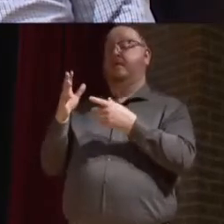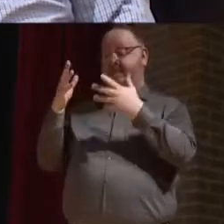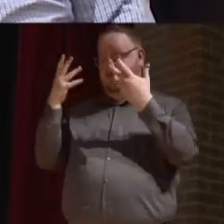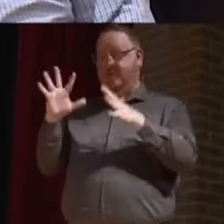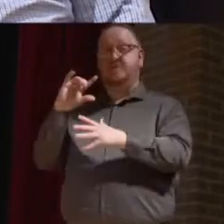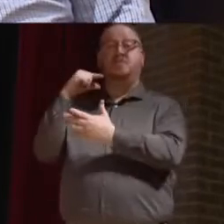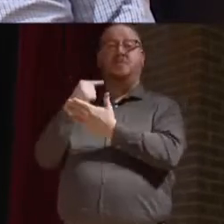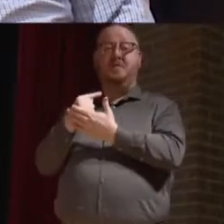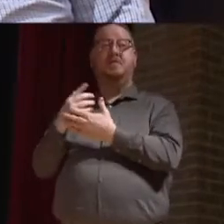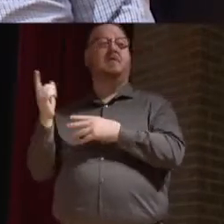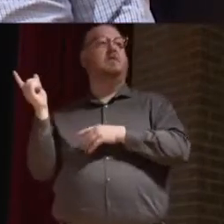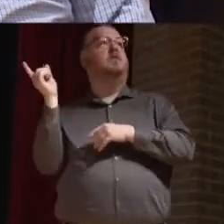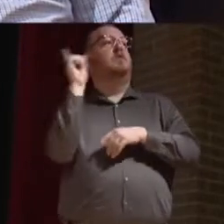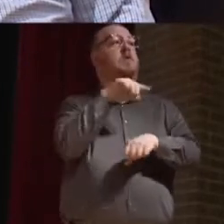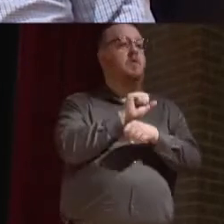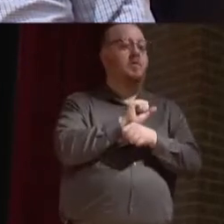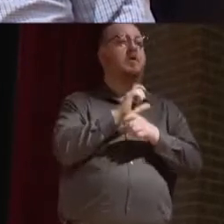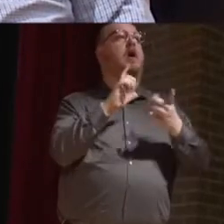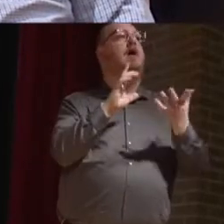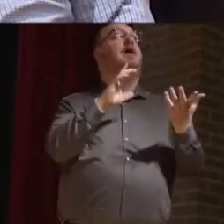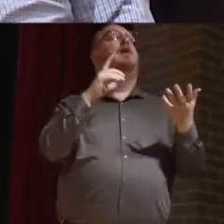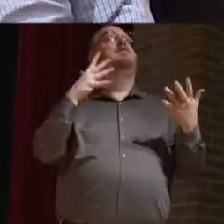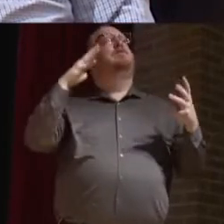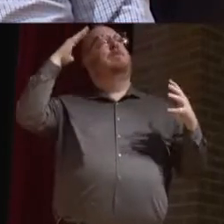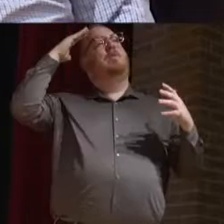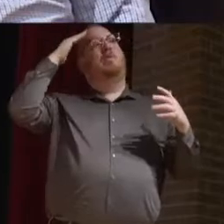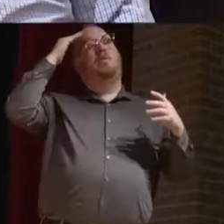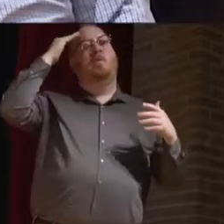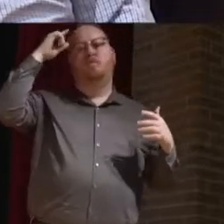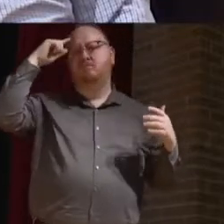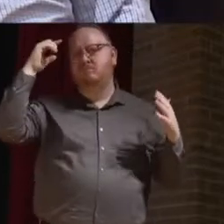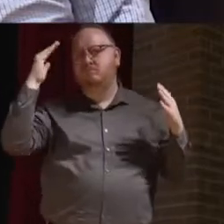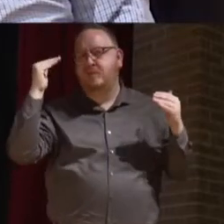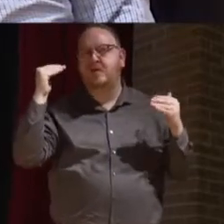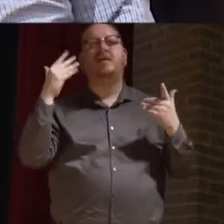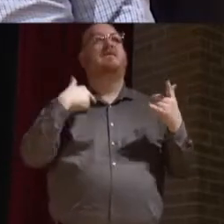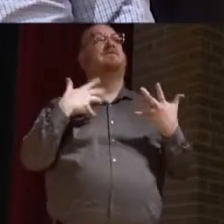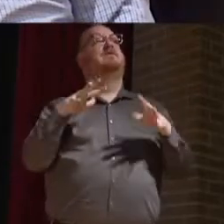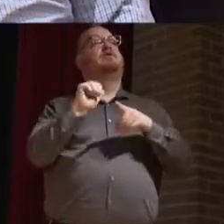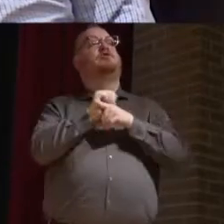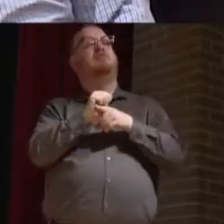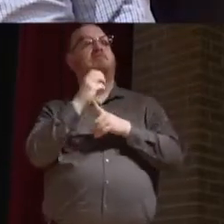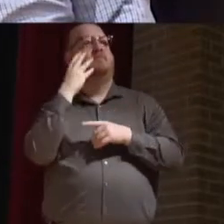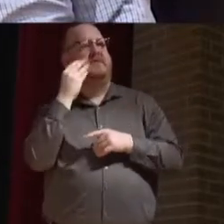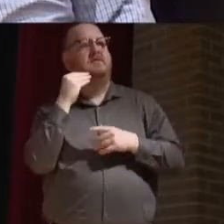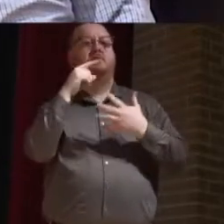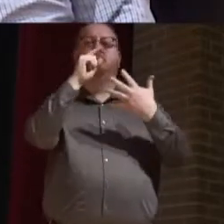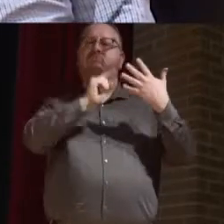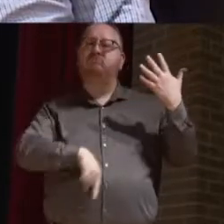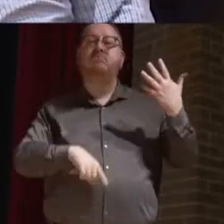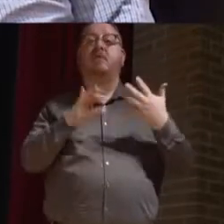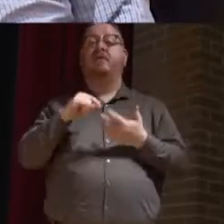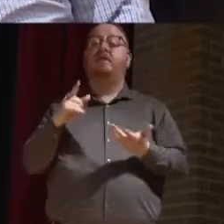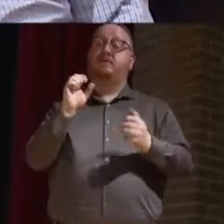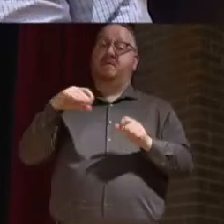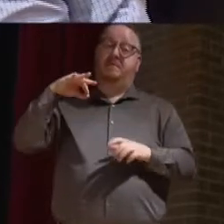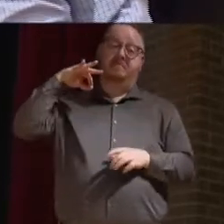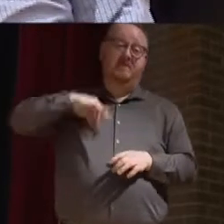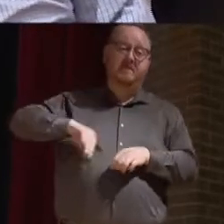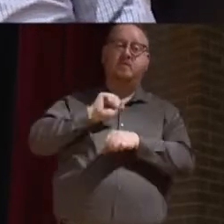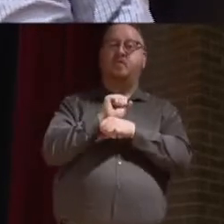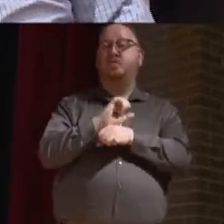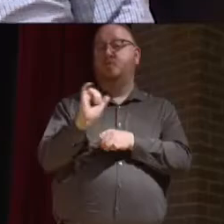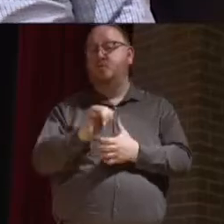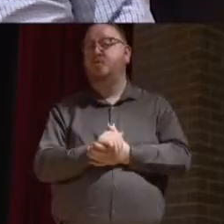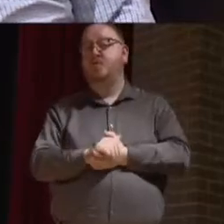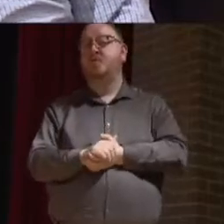too, they're already familiar. They're like, oh, I know how to do this. I've gotten trained on this. I know this. And sometimes it's great because a peer buddy might